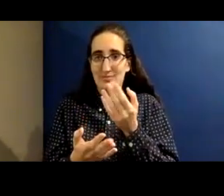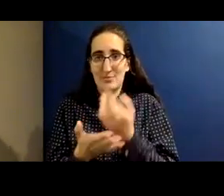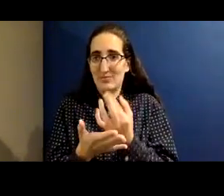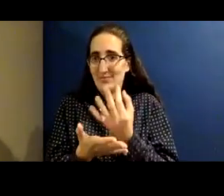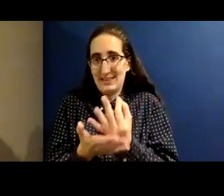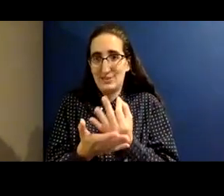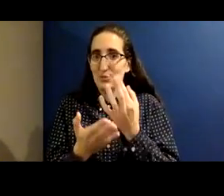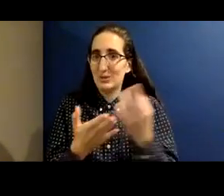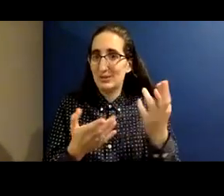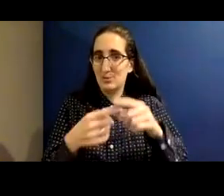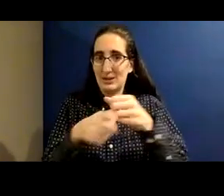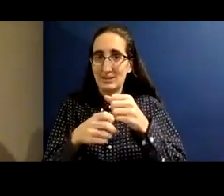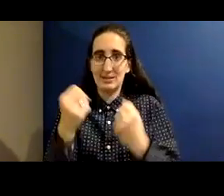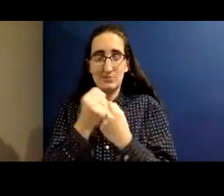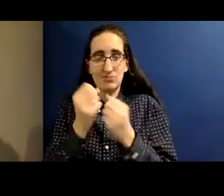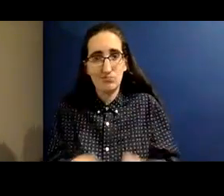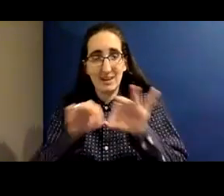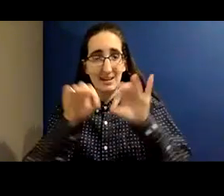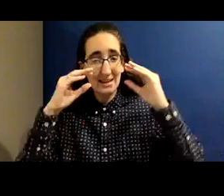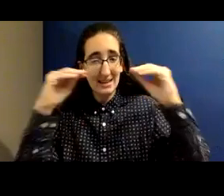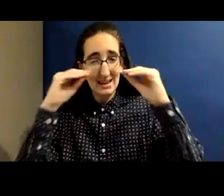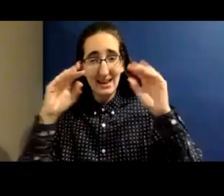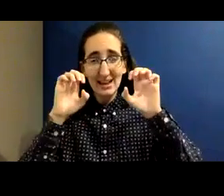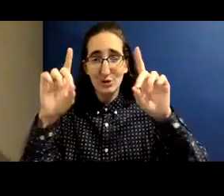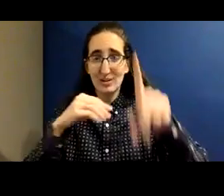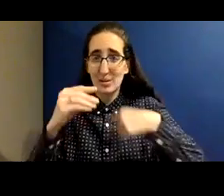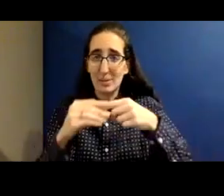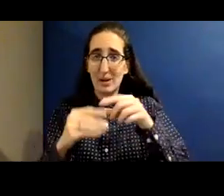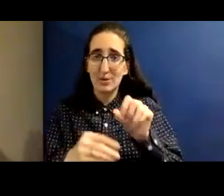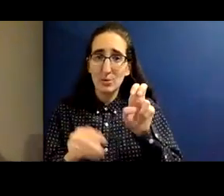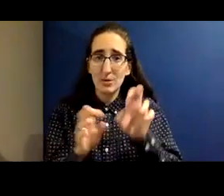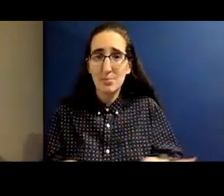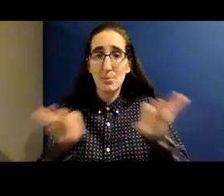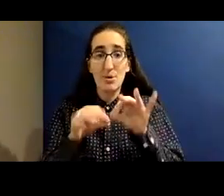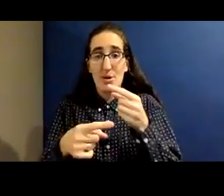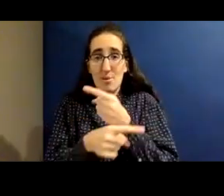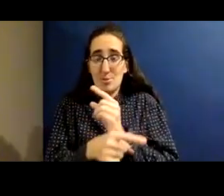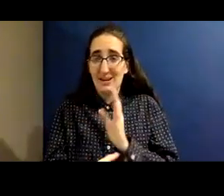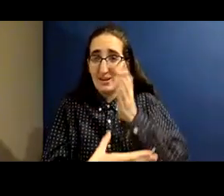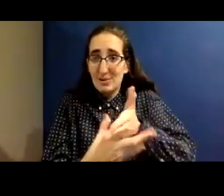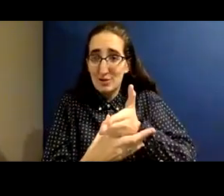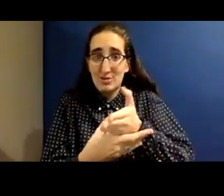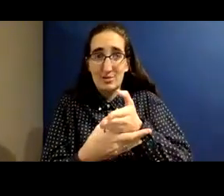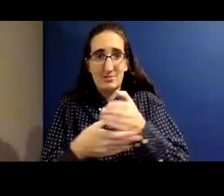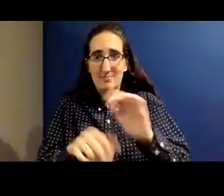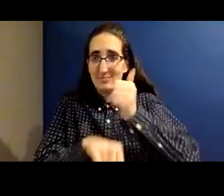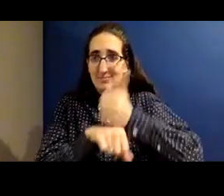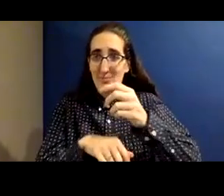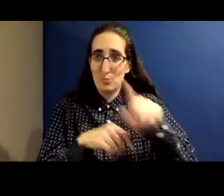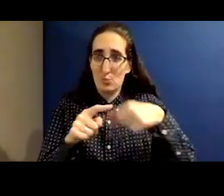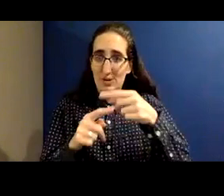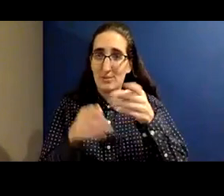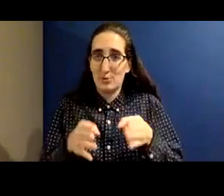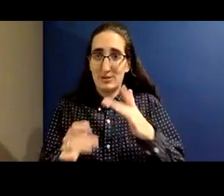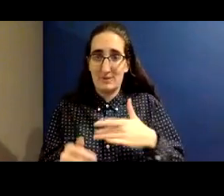crucial. Educating people around suicide is important. Having the appropriate interventions in place when someone feels suicidal is